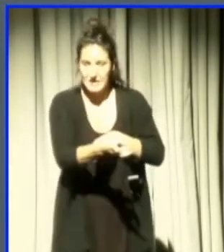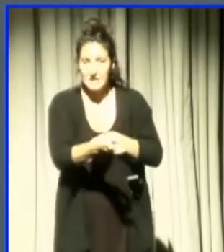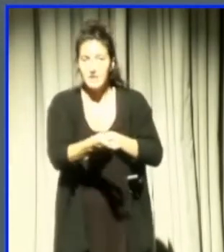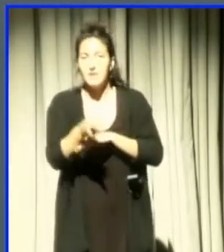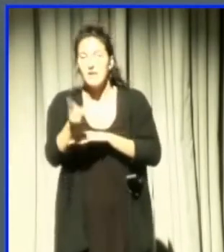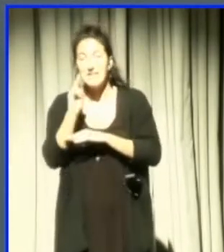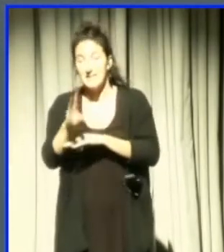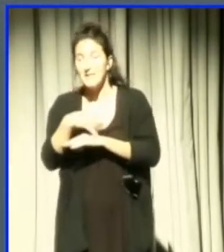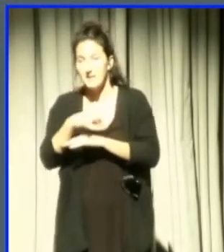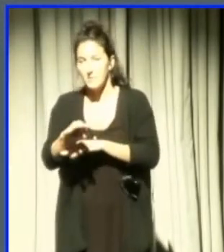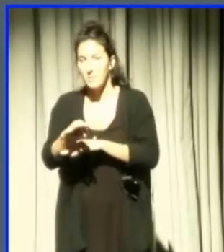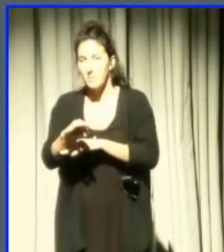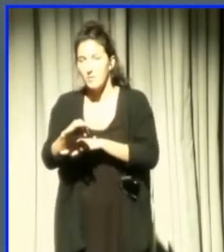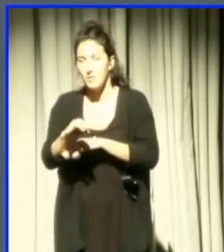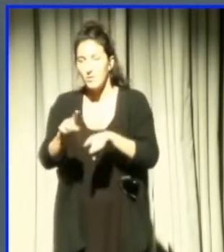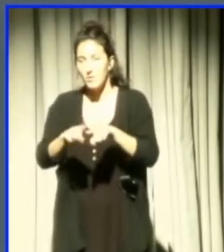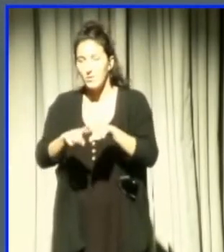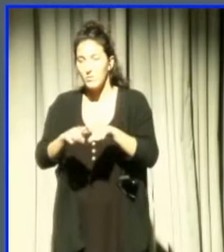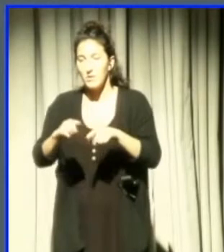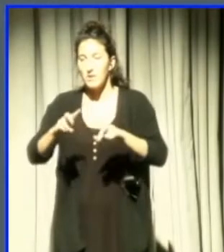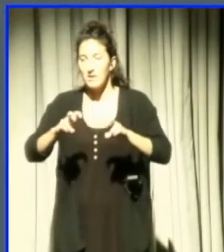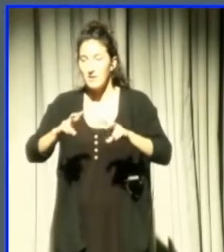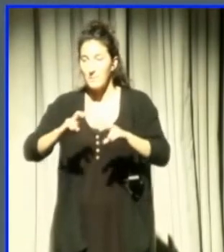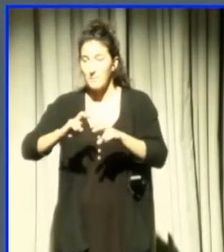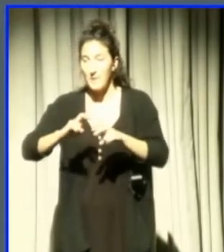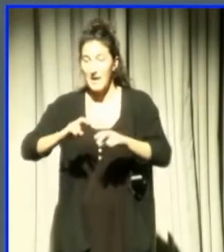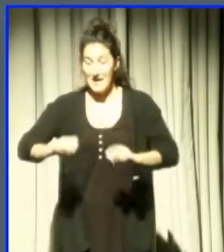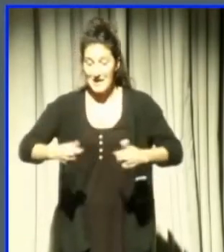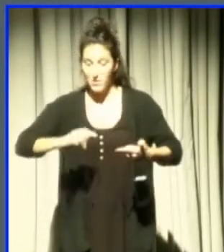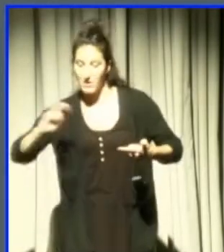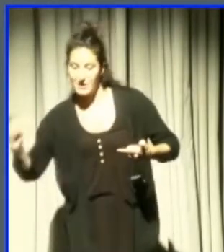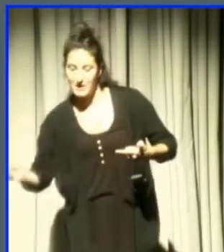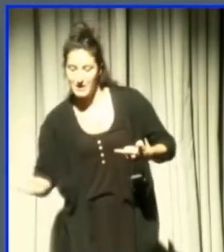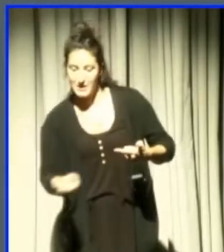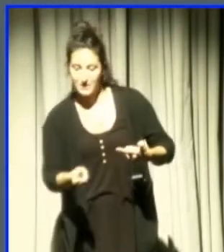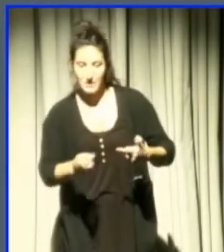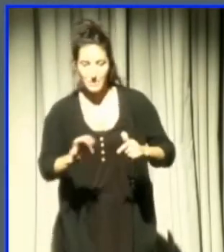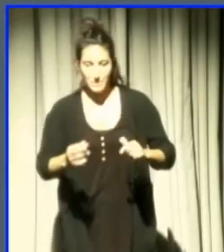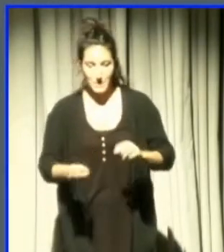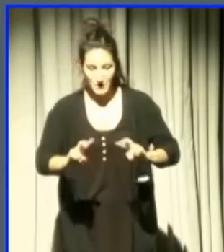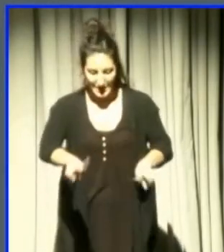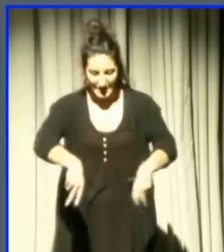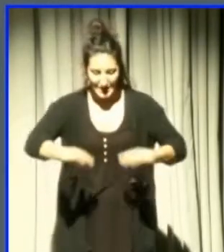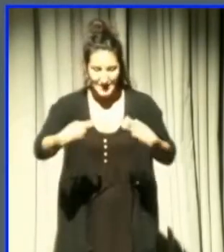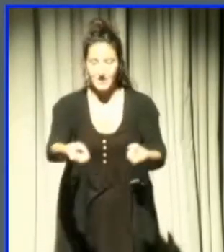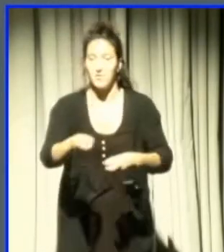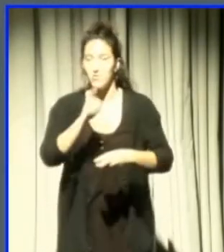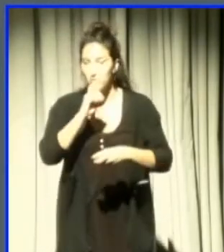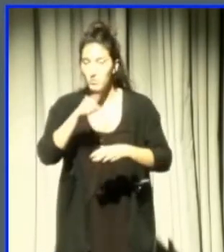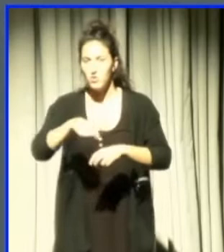biodiversity and regeneration. But I wanted them to be applied in a different area. So it's an unexpected, let's